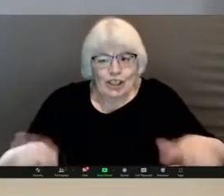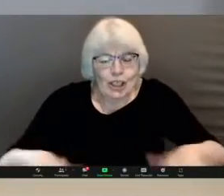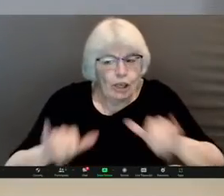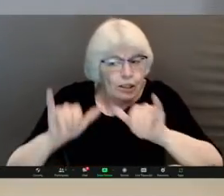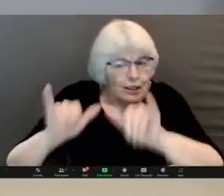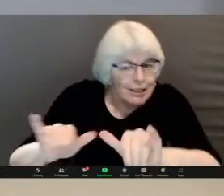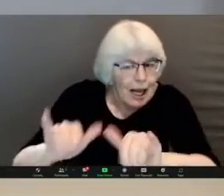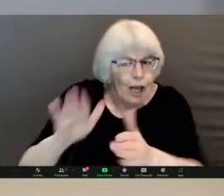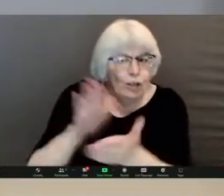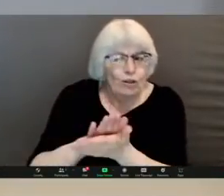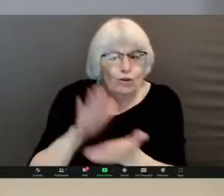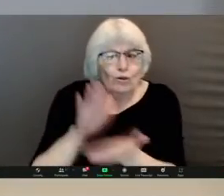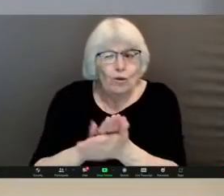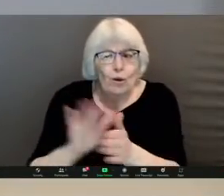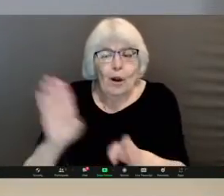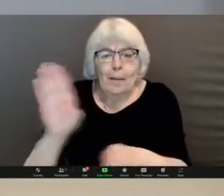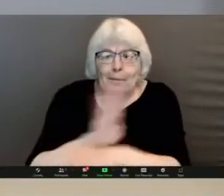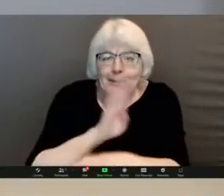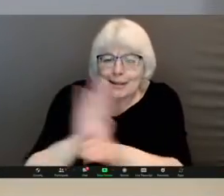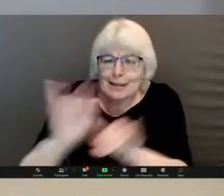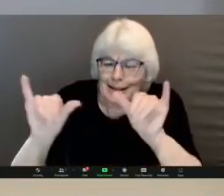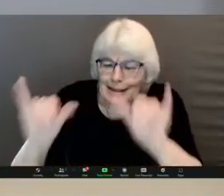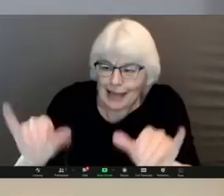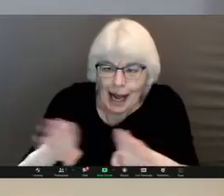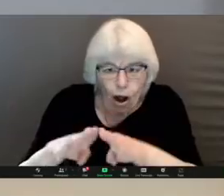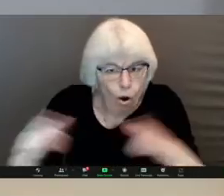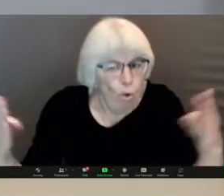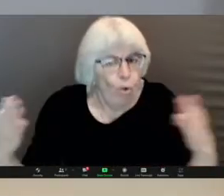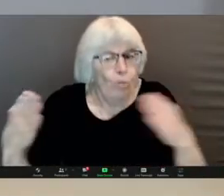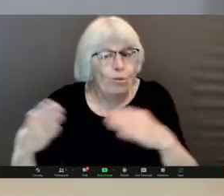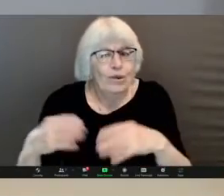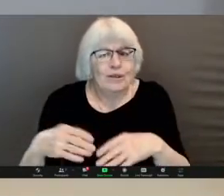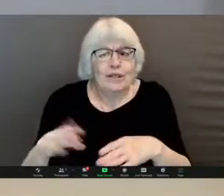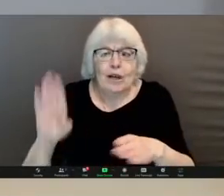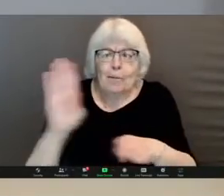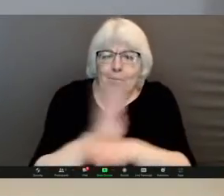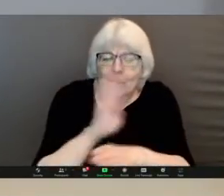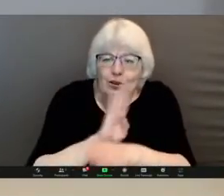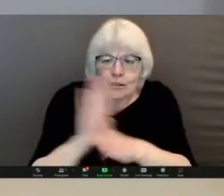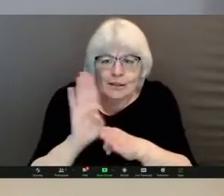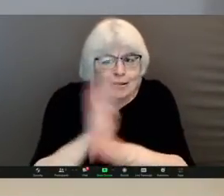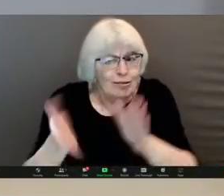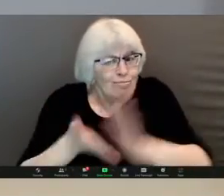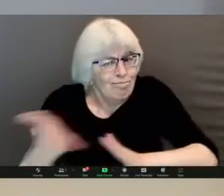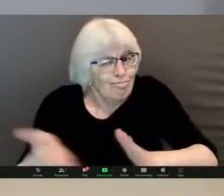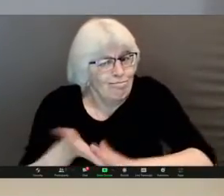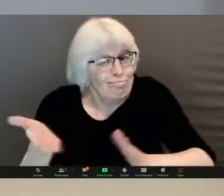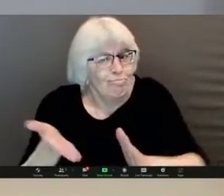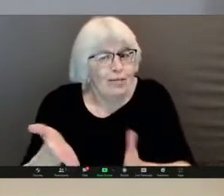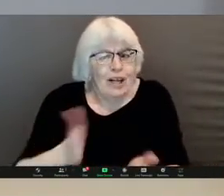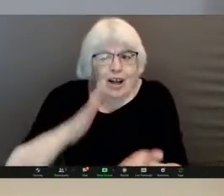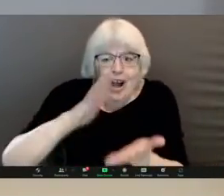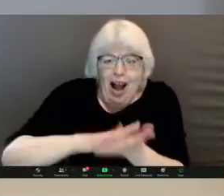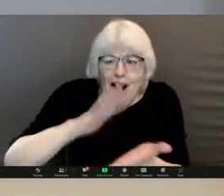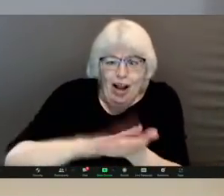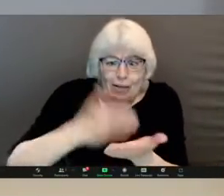continue, and that our economy continues to function as normally as possible while we continue to navigate through COVID-19.